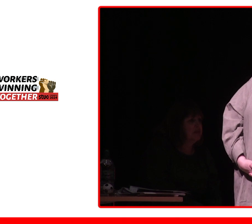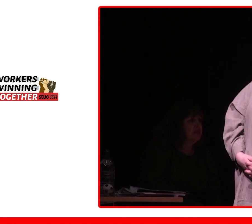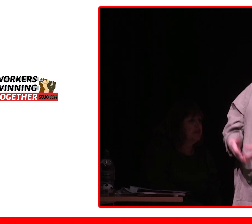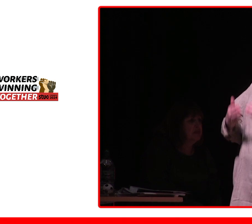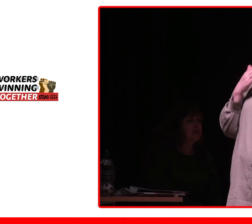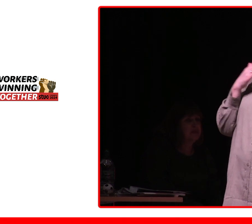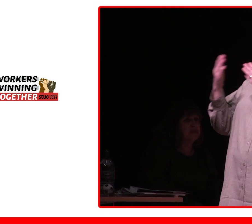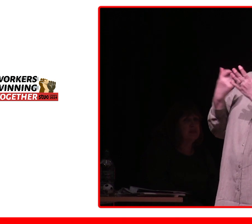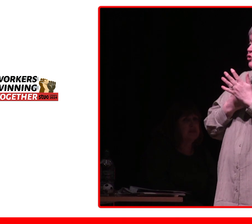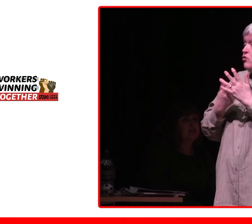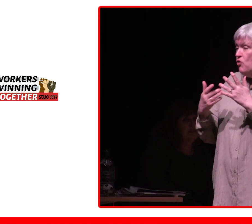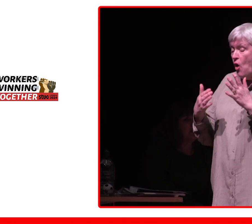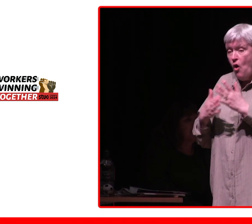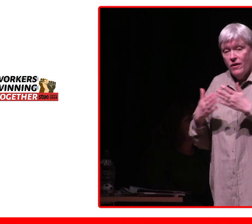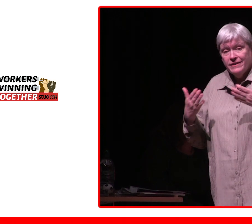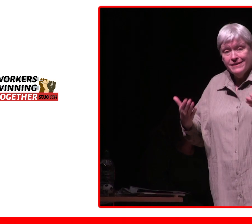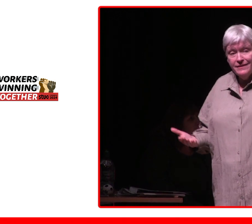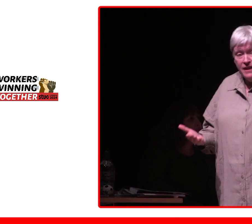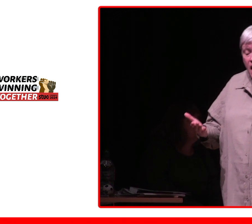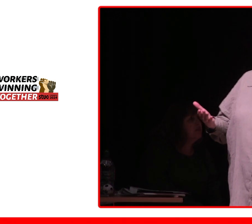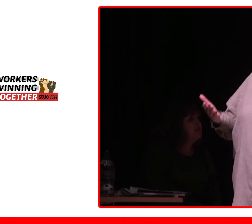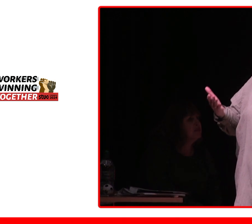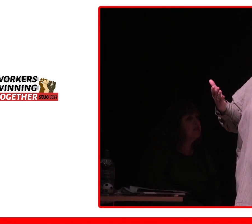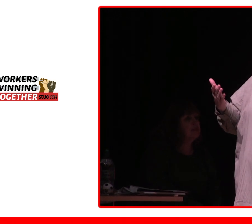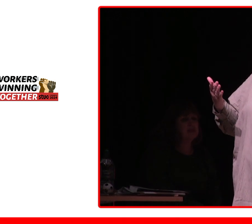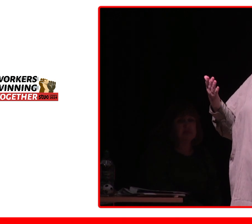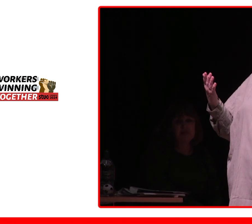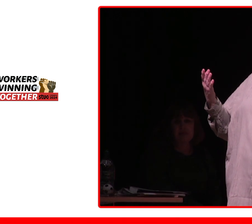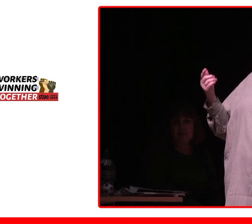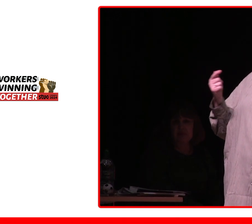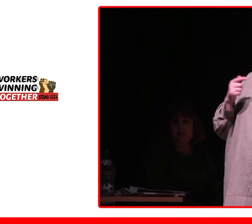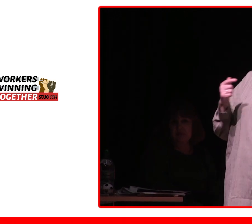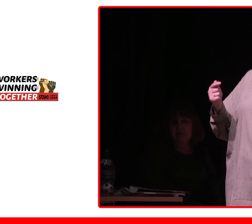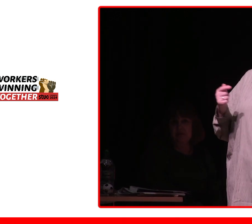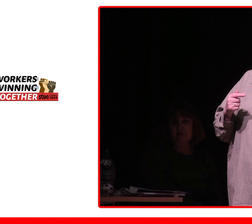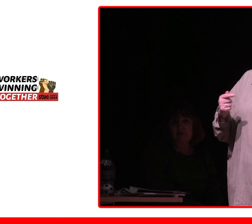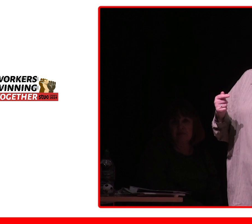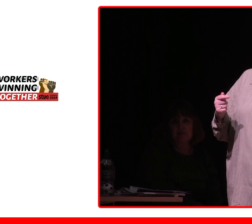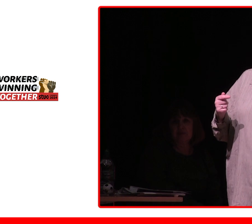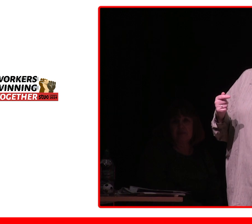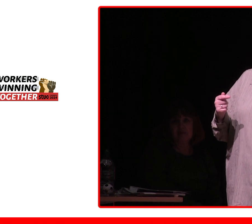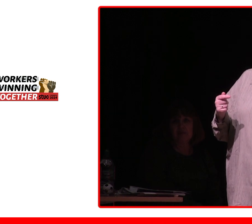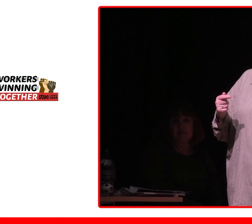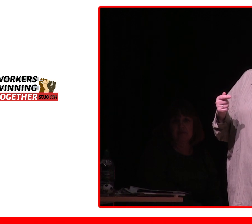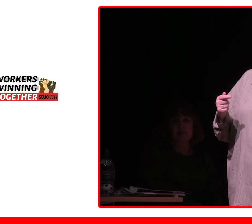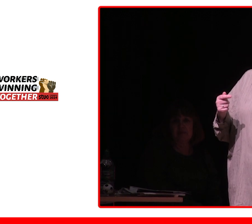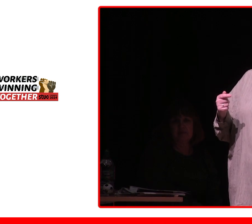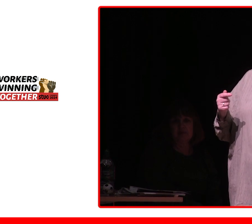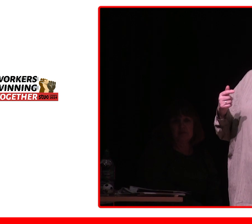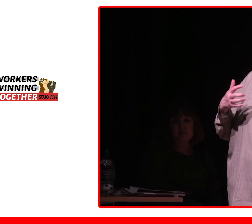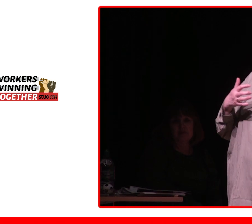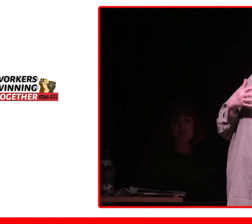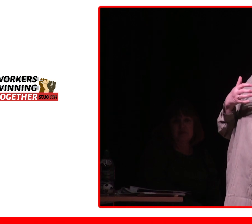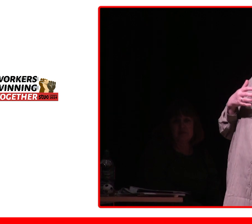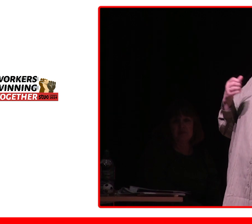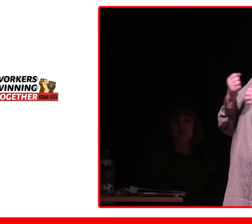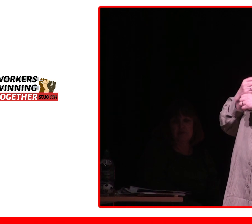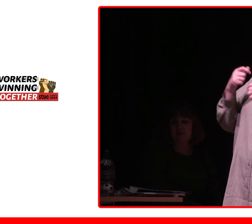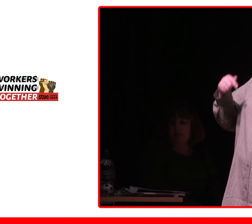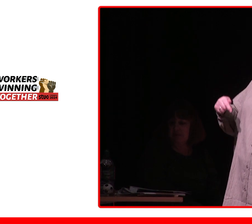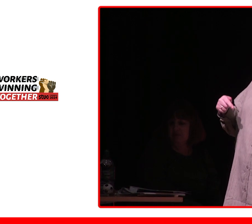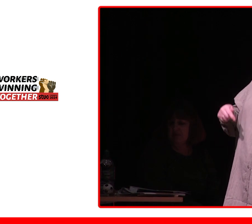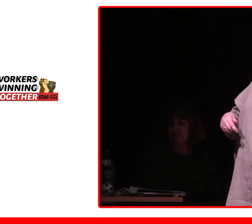Thank you, Ros. We'll now move into the debate. The way we're taking this is now